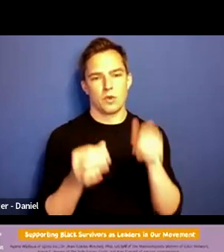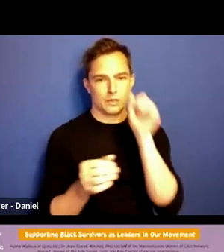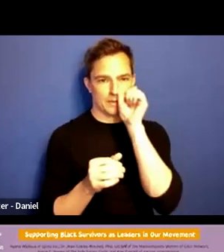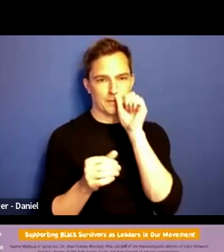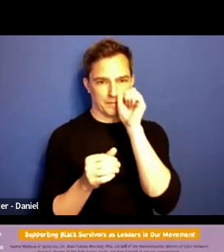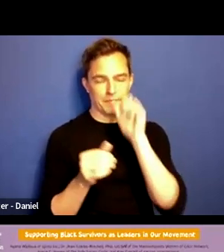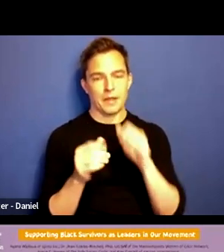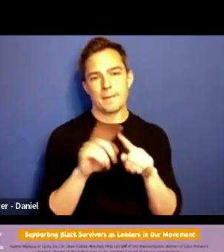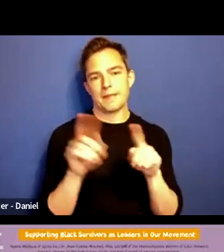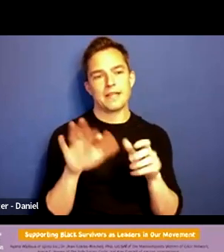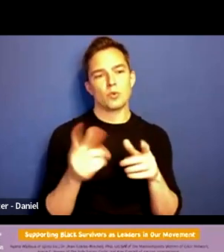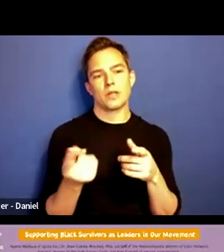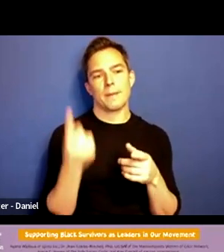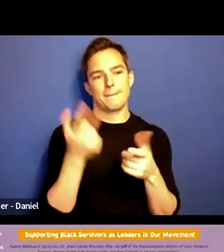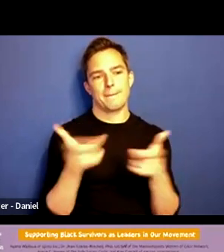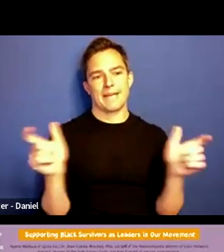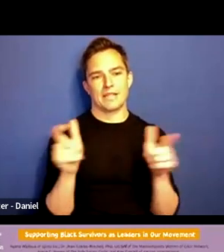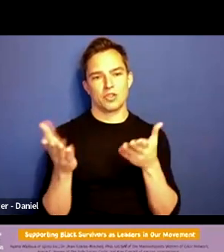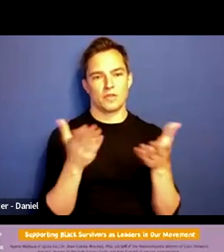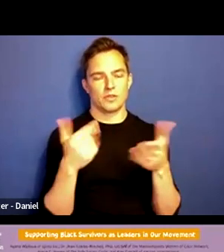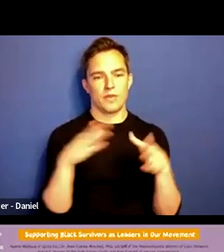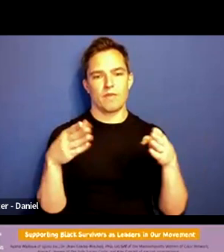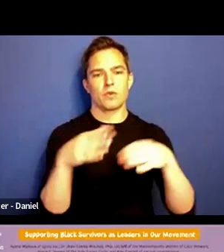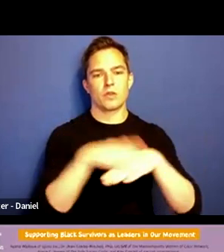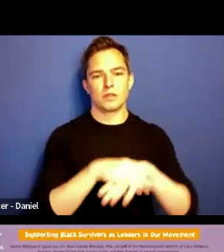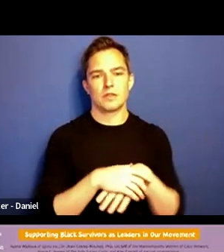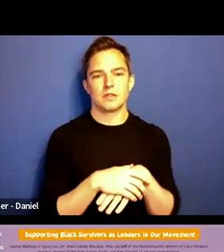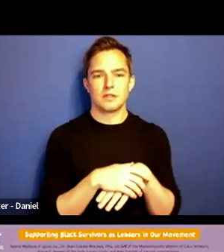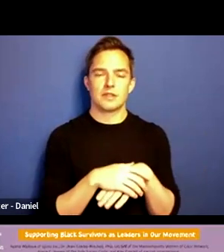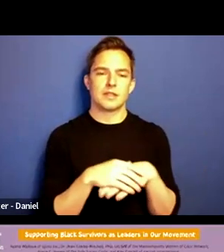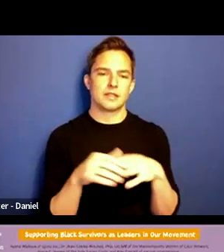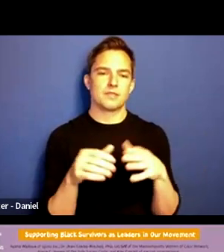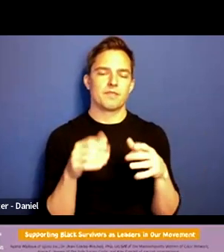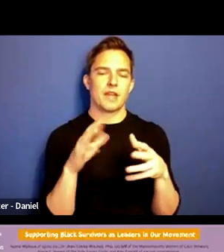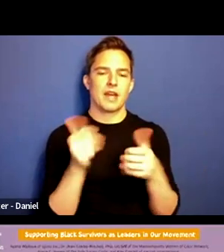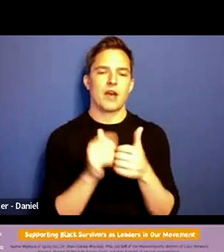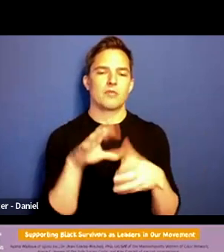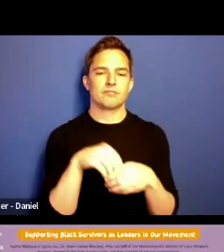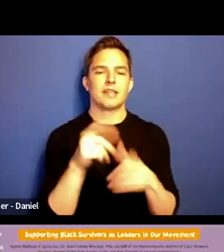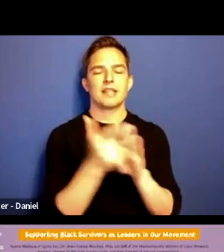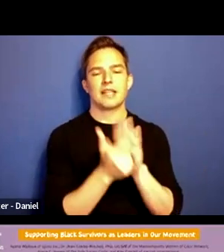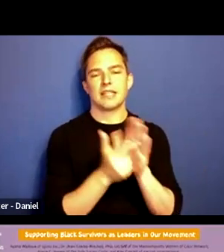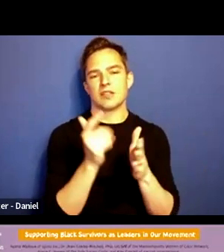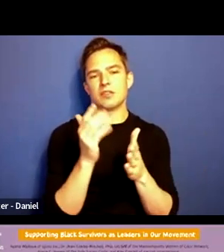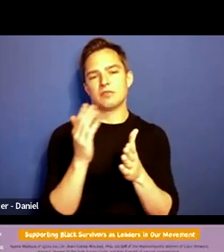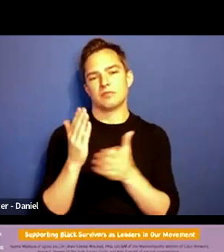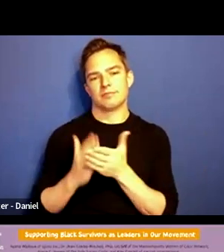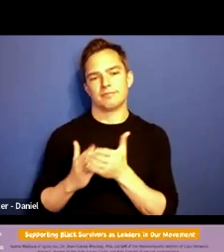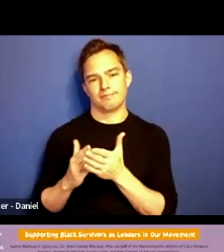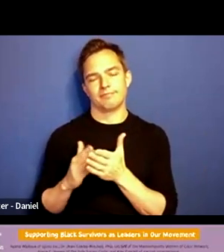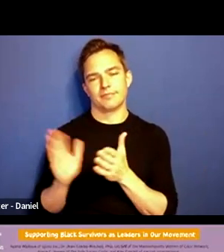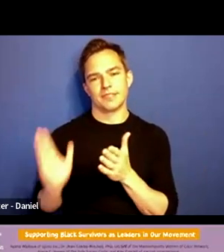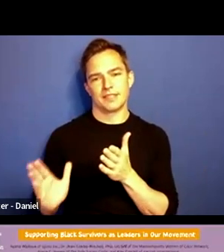big services that we do. And so that's kind of how I got involved in gender-based violence, was through a legal lens. And then I